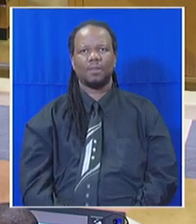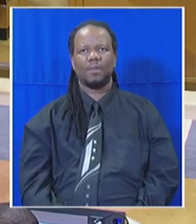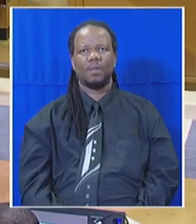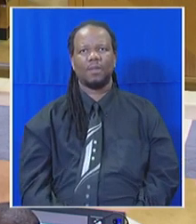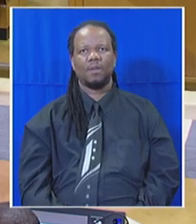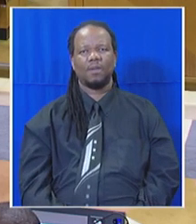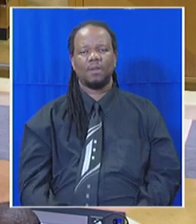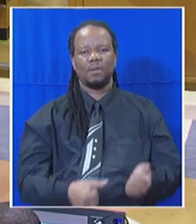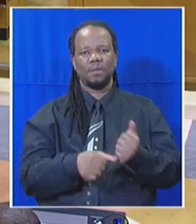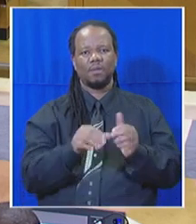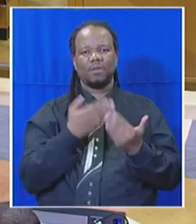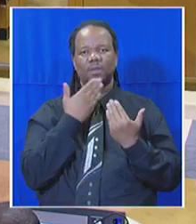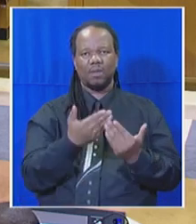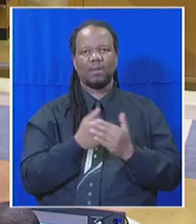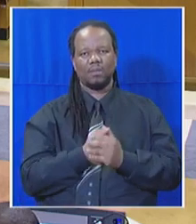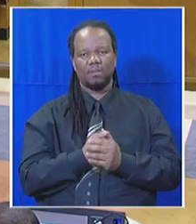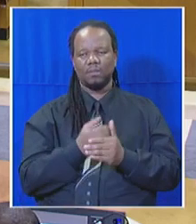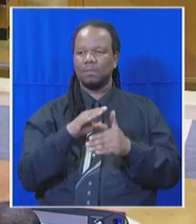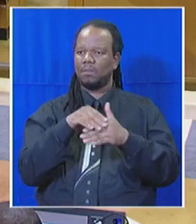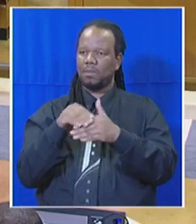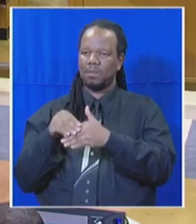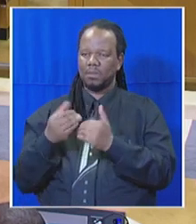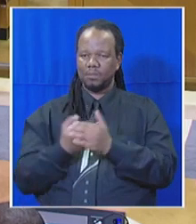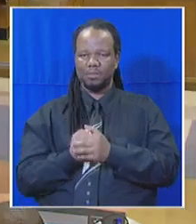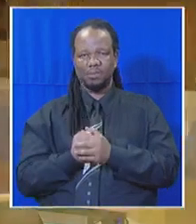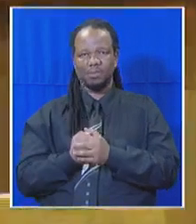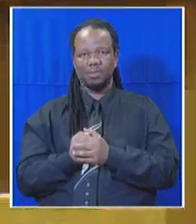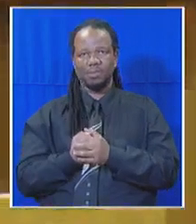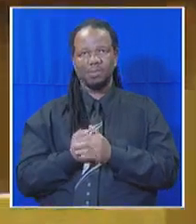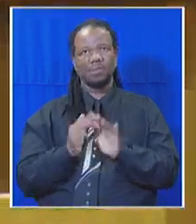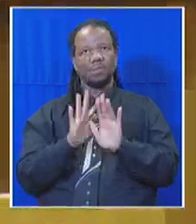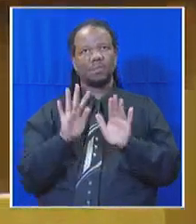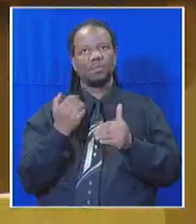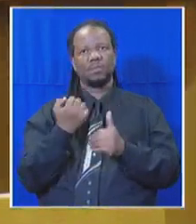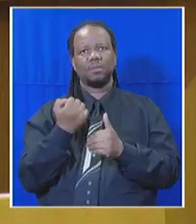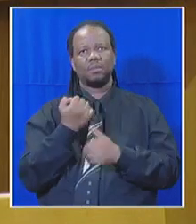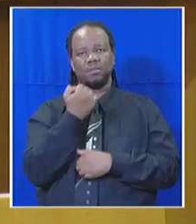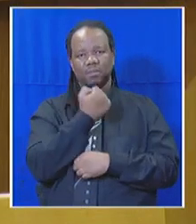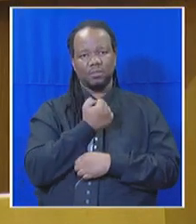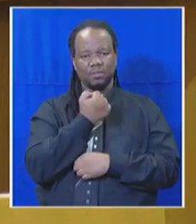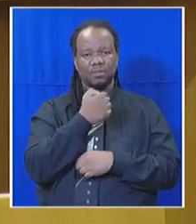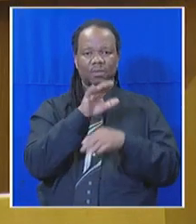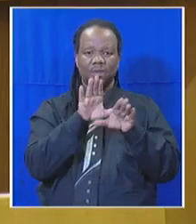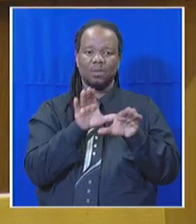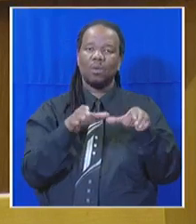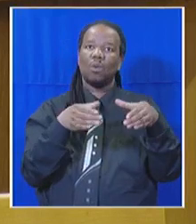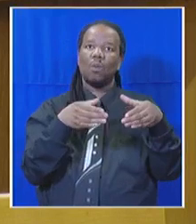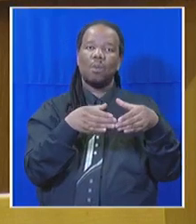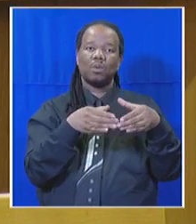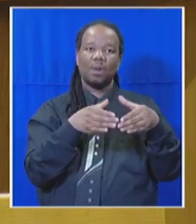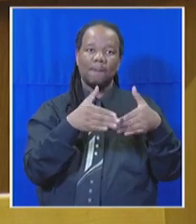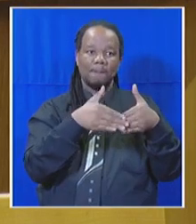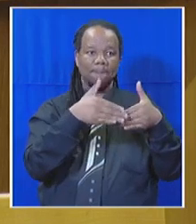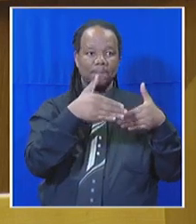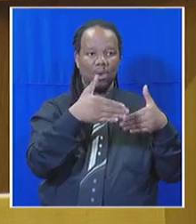Thank you, Deputy Speaker. Honourable members, it is regrettable that while the committee hopes to increase its interaction with all the